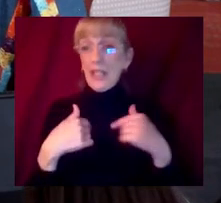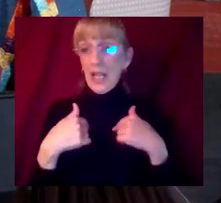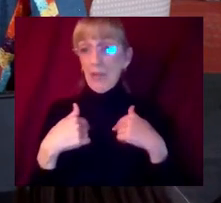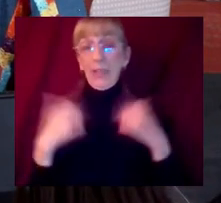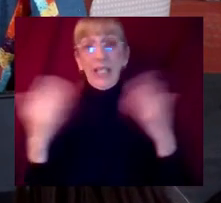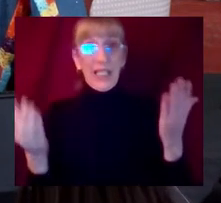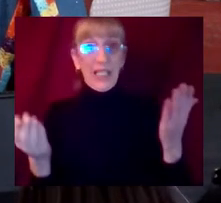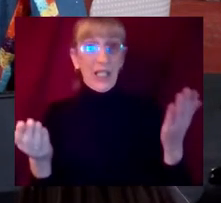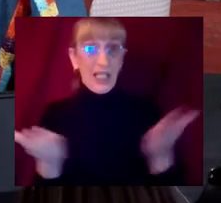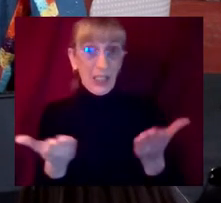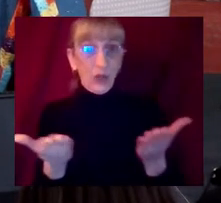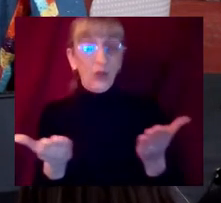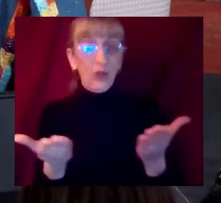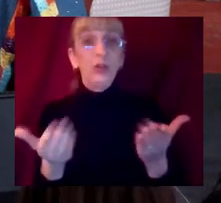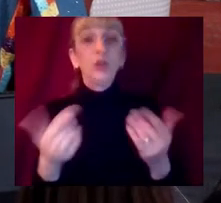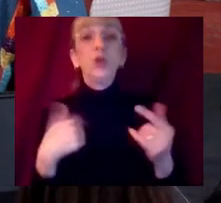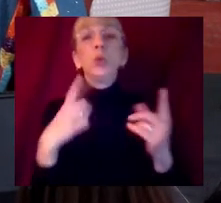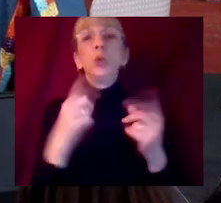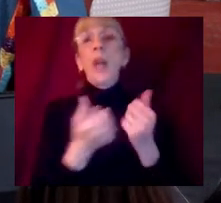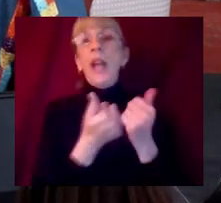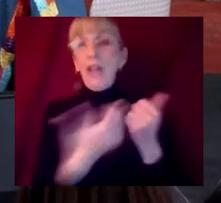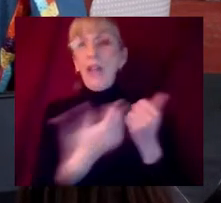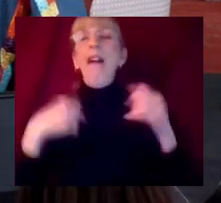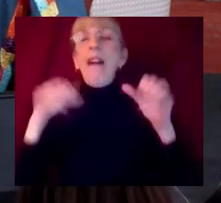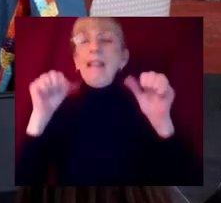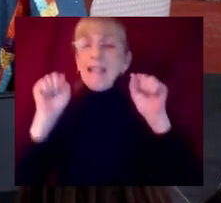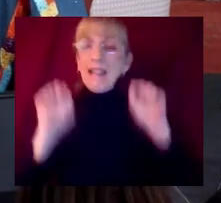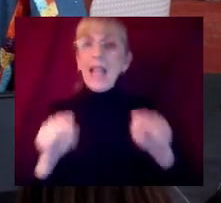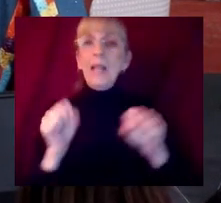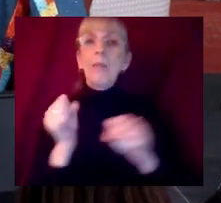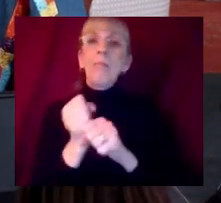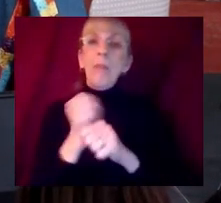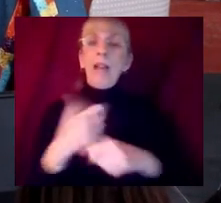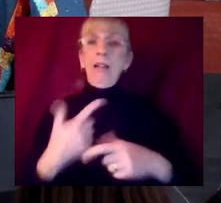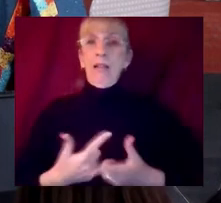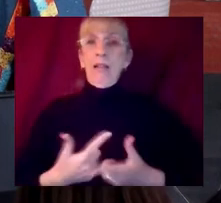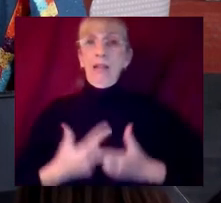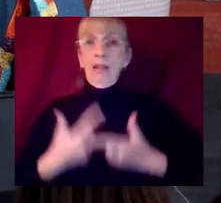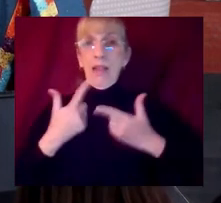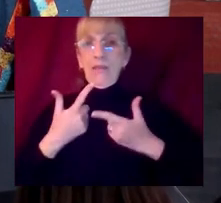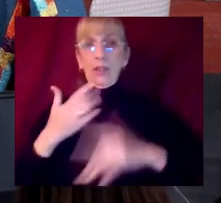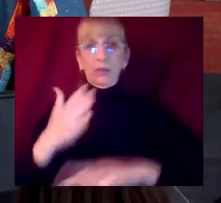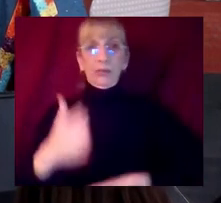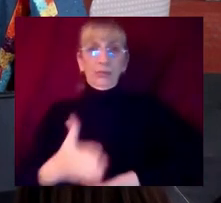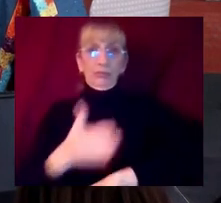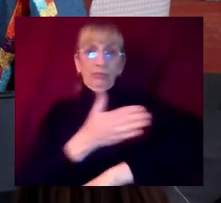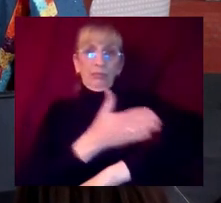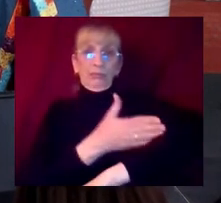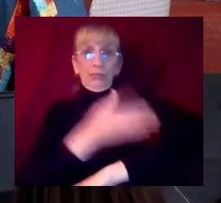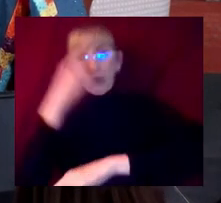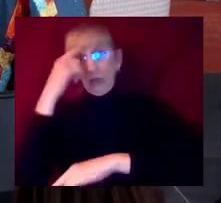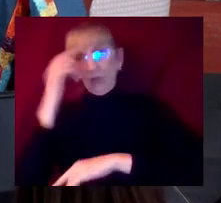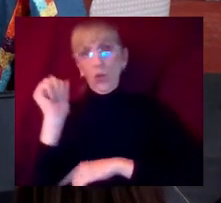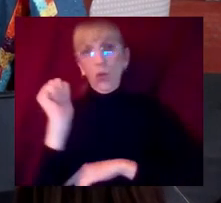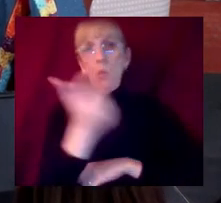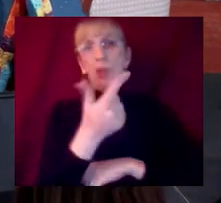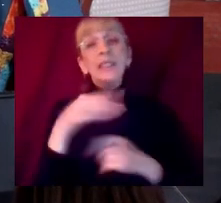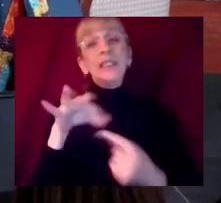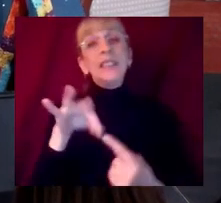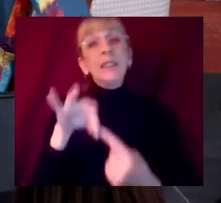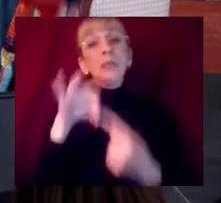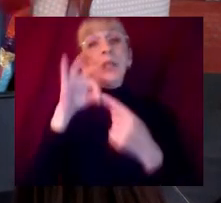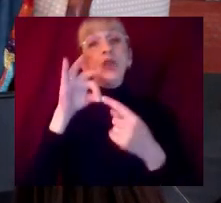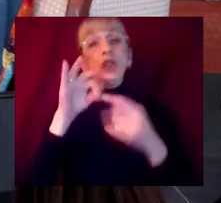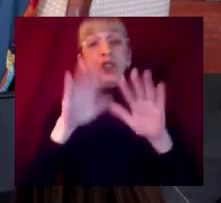be doing everything I can to try to make life better for anybody and everybody, especially the little kids. So